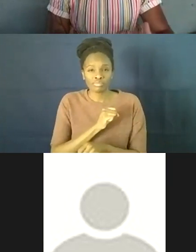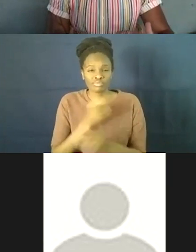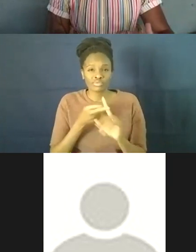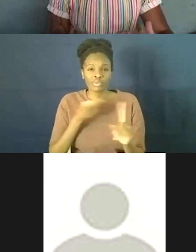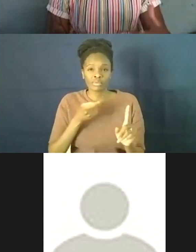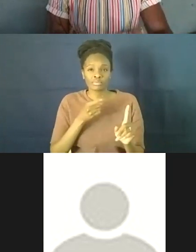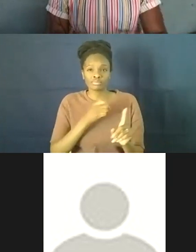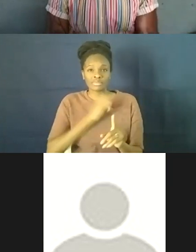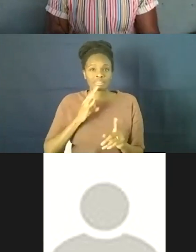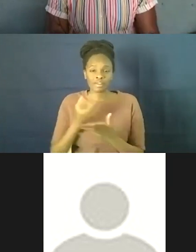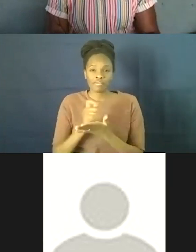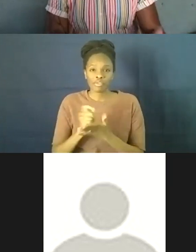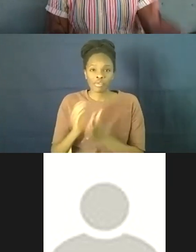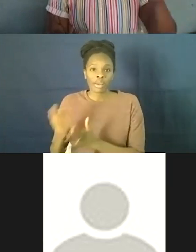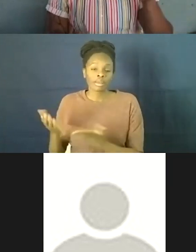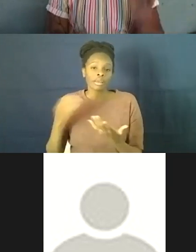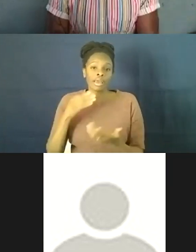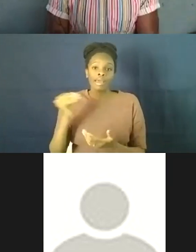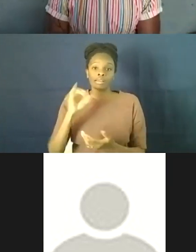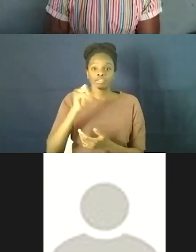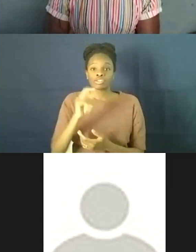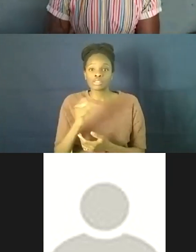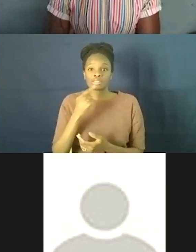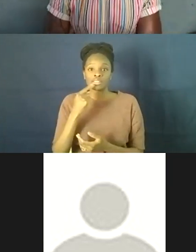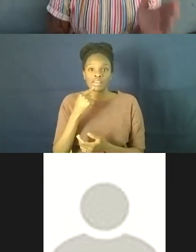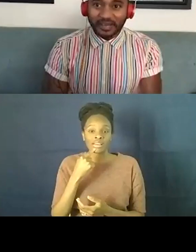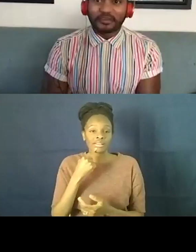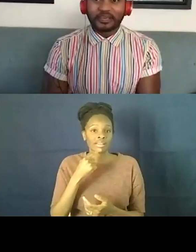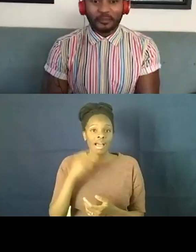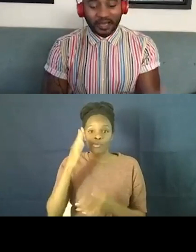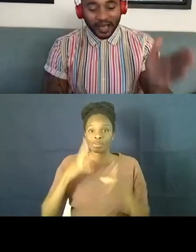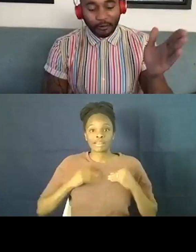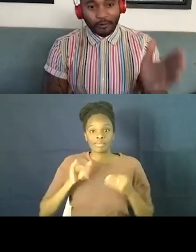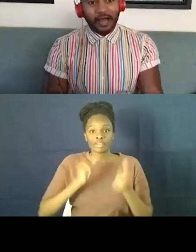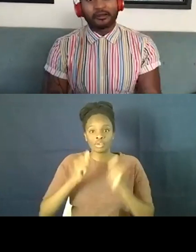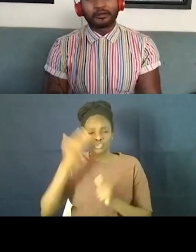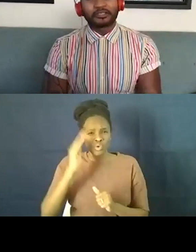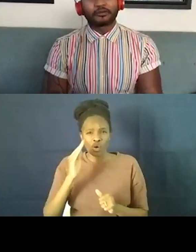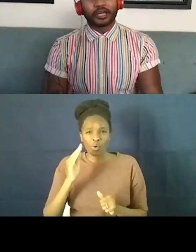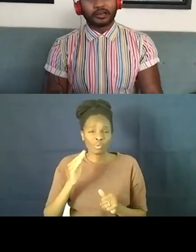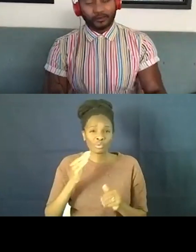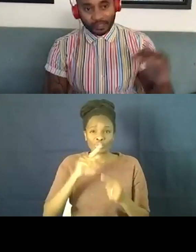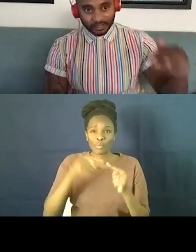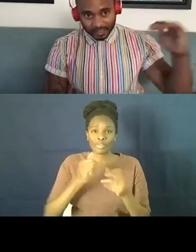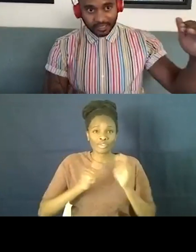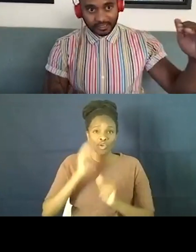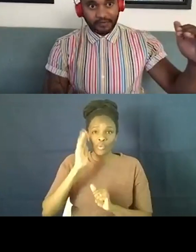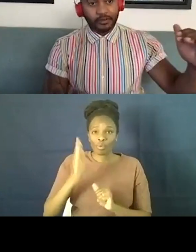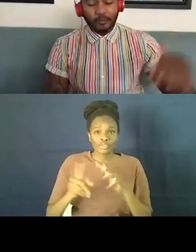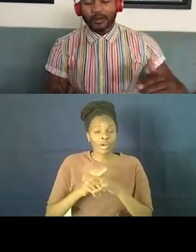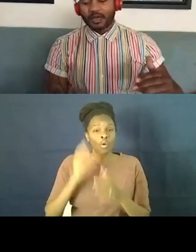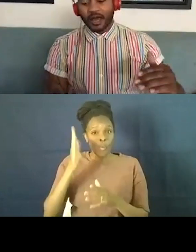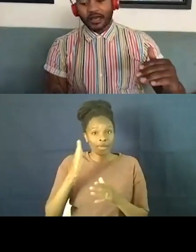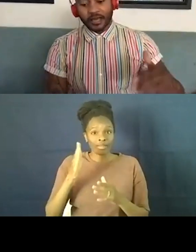fifth time staff writing. And Justin said, don't take that show. I don't know when my show is coming, but it's definitely coming. I will hire you as a story editor, which is the next